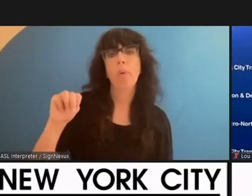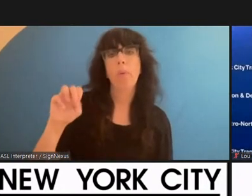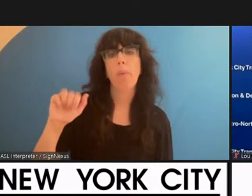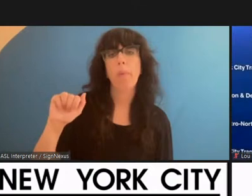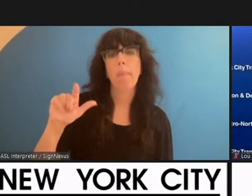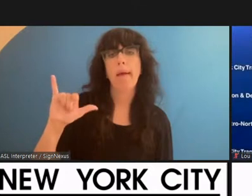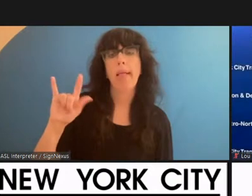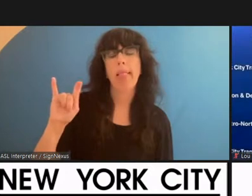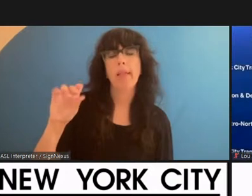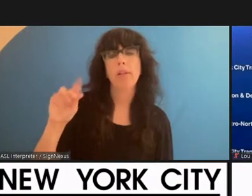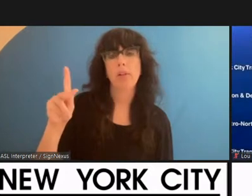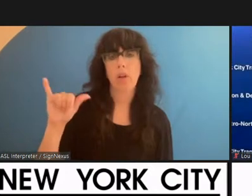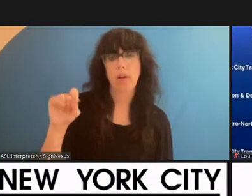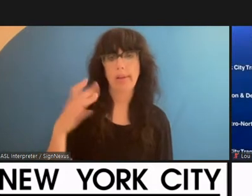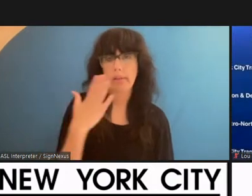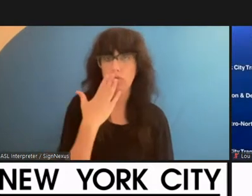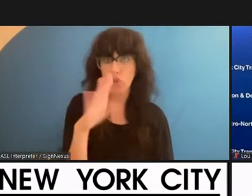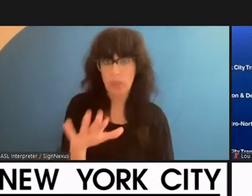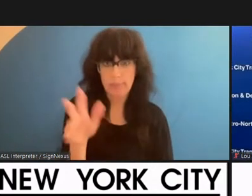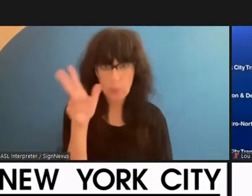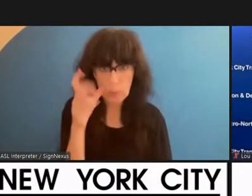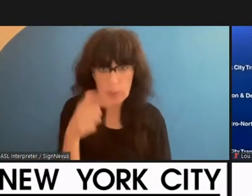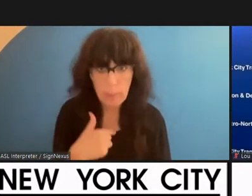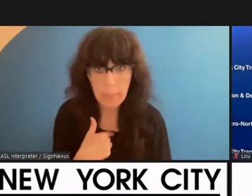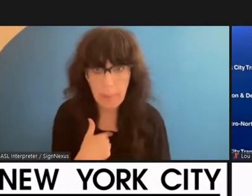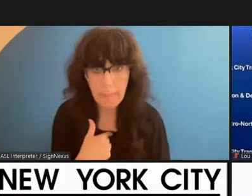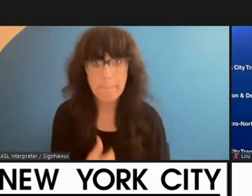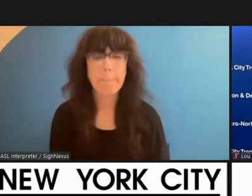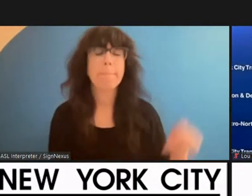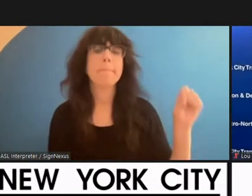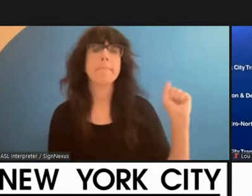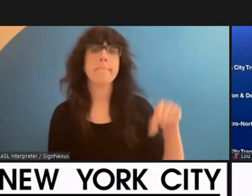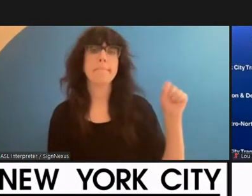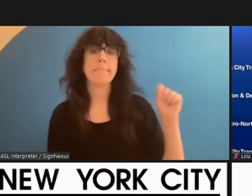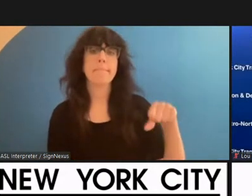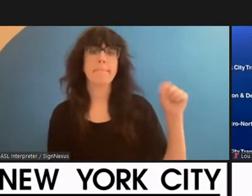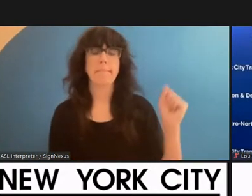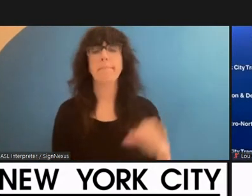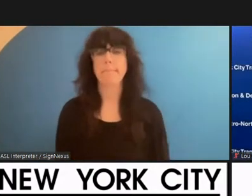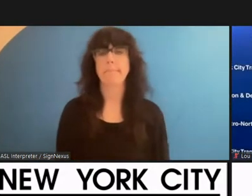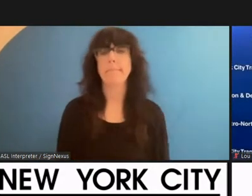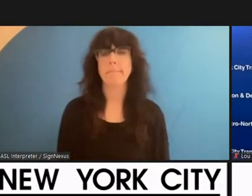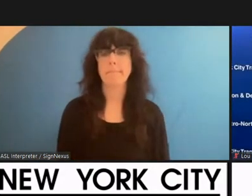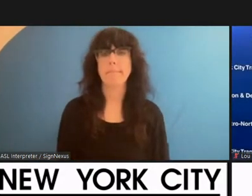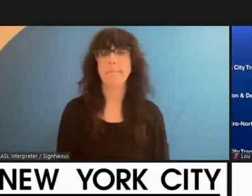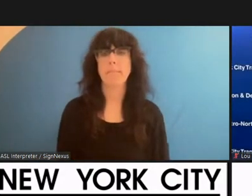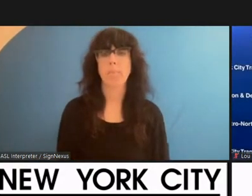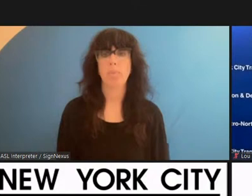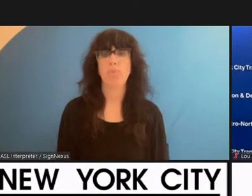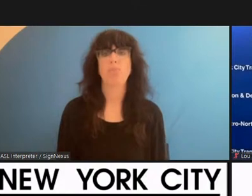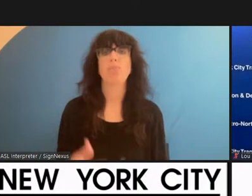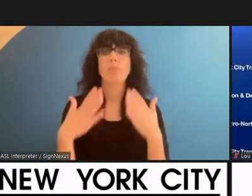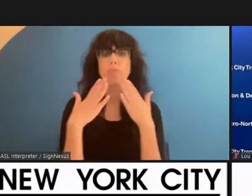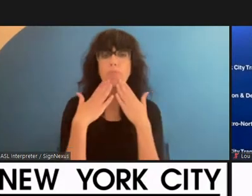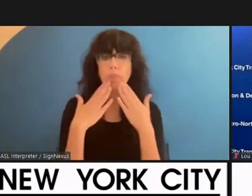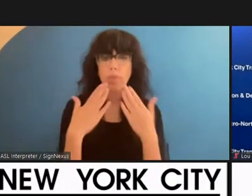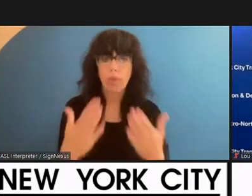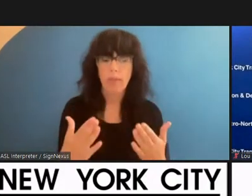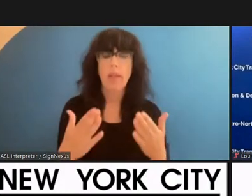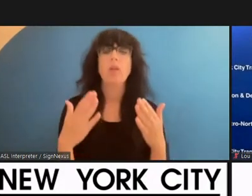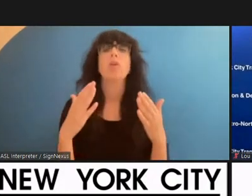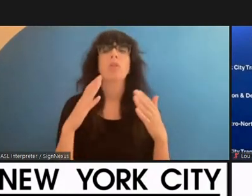good evening everyone can you guys hear me yes we can okay great uh i want to thank you for putting together this comment